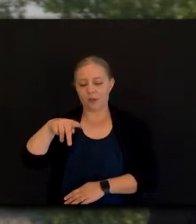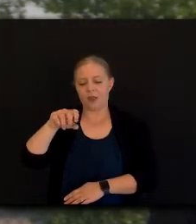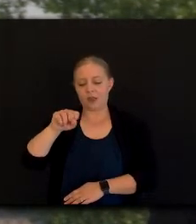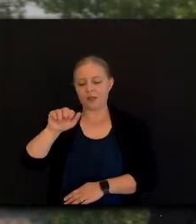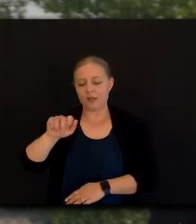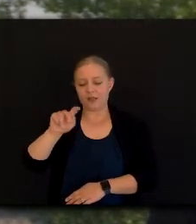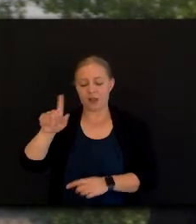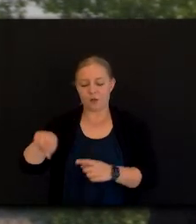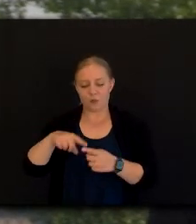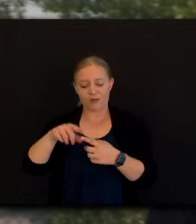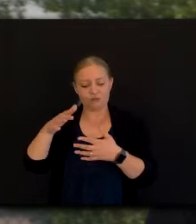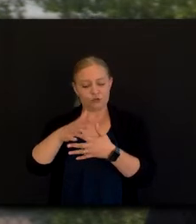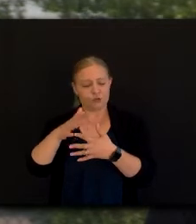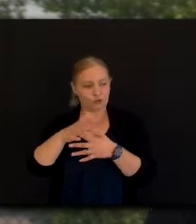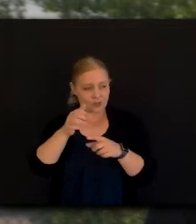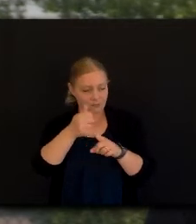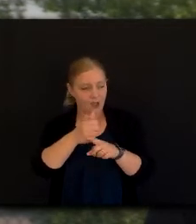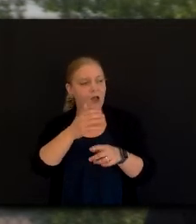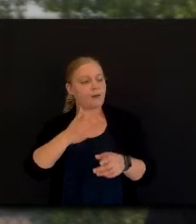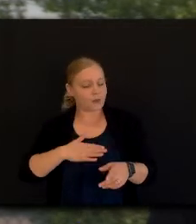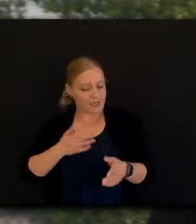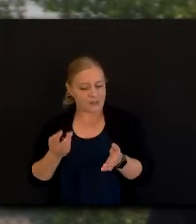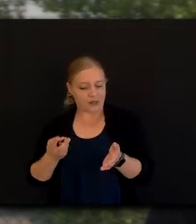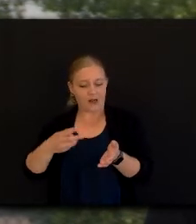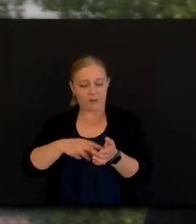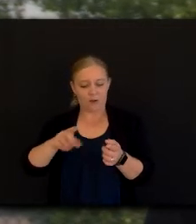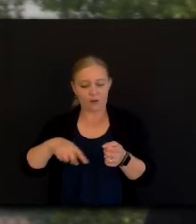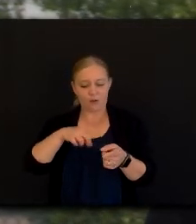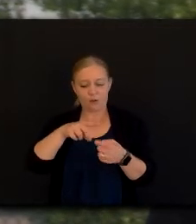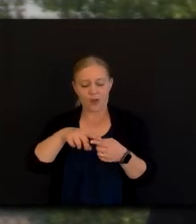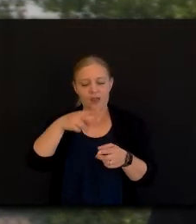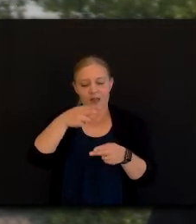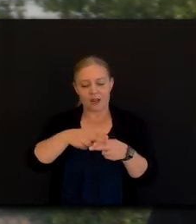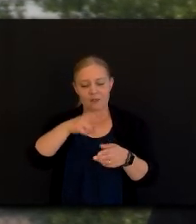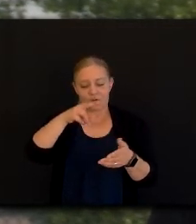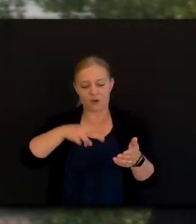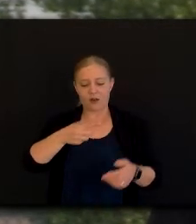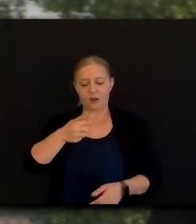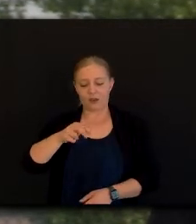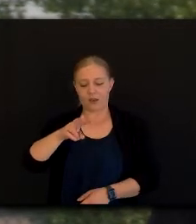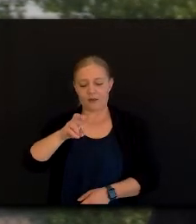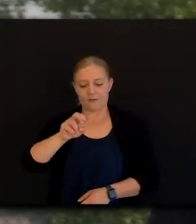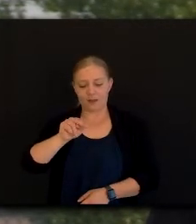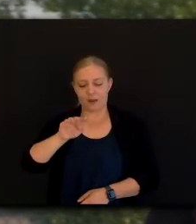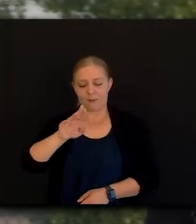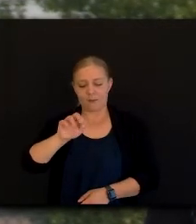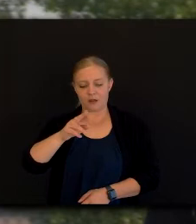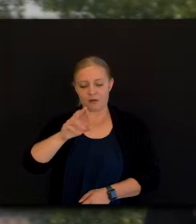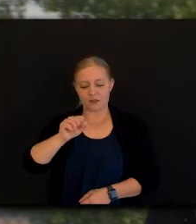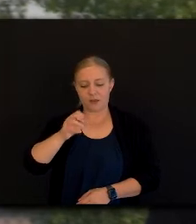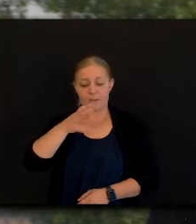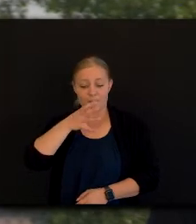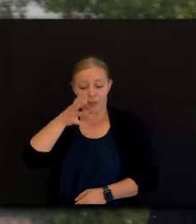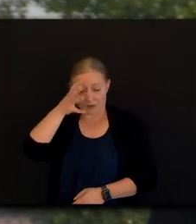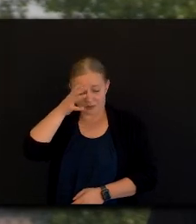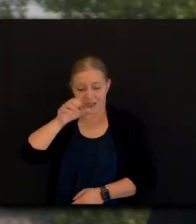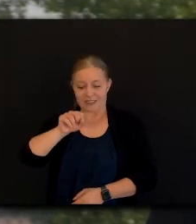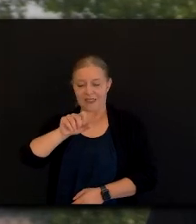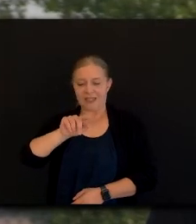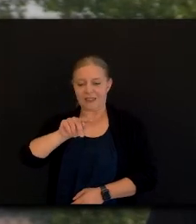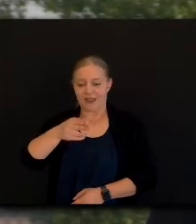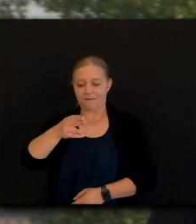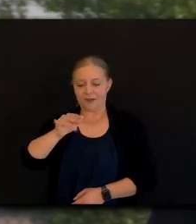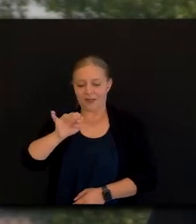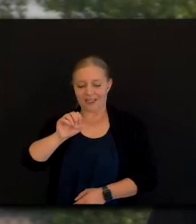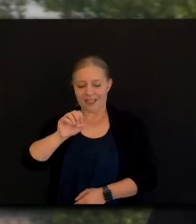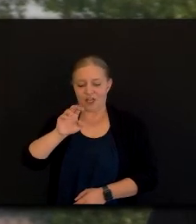juniors. Please stand when your name is read. Gavin Behrens. Gavin's parents are Stephanie and Joel Behrens. Gavin